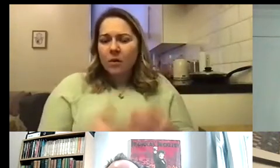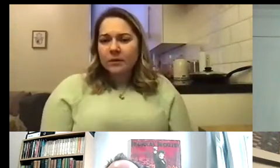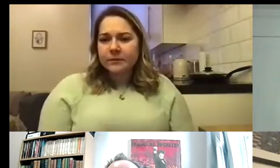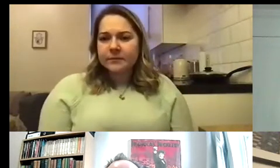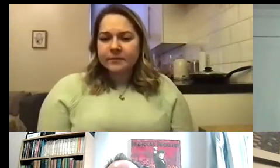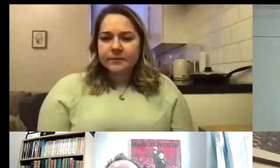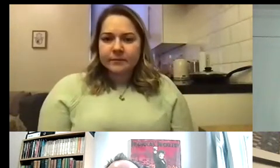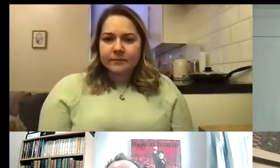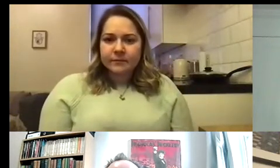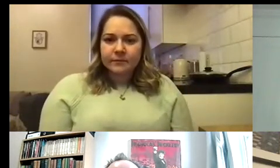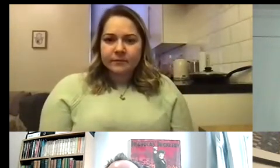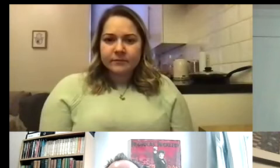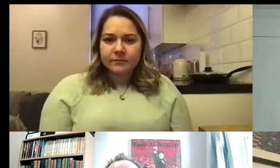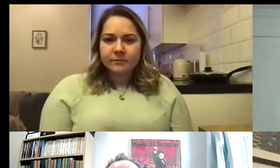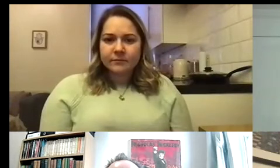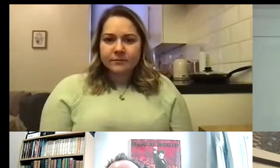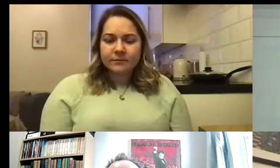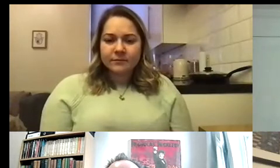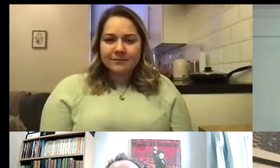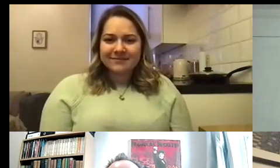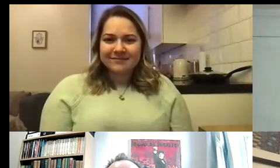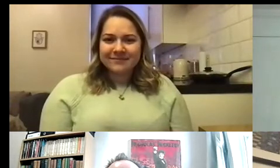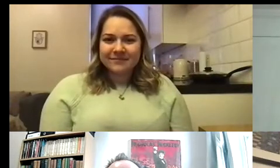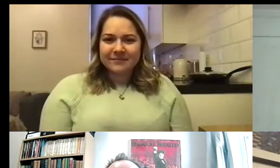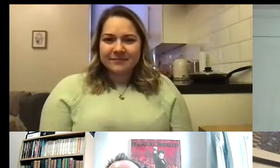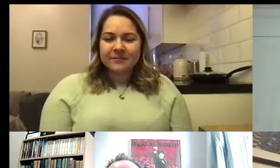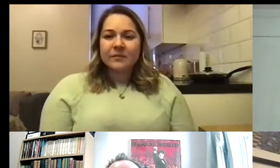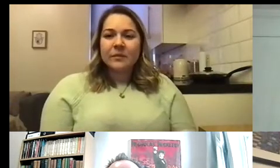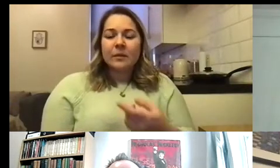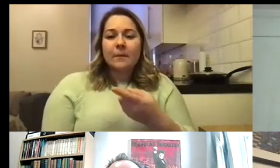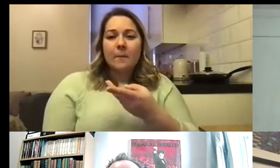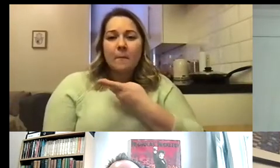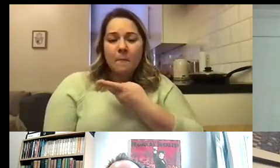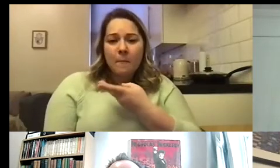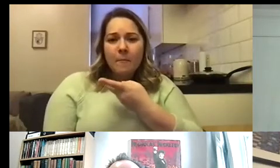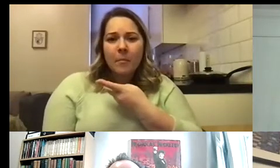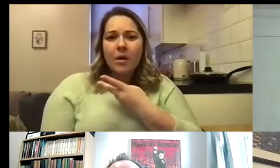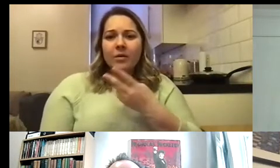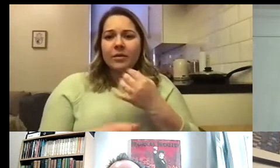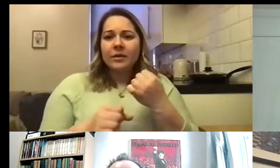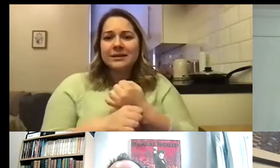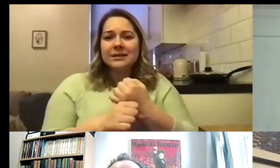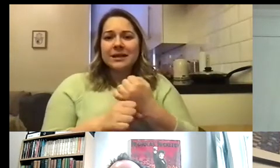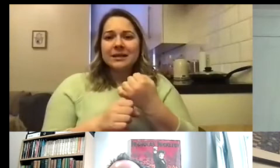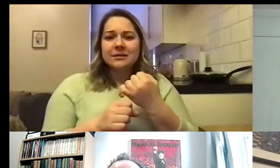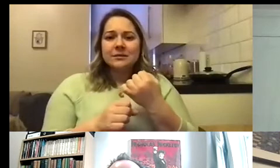I think we've both done... Oh, sorry, there's a bit of echo there. I think we've both done kind of walking tours before